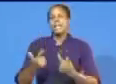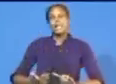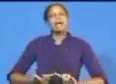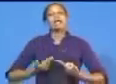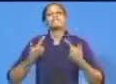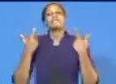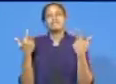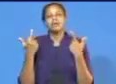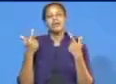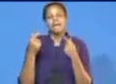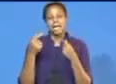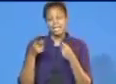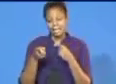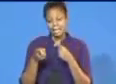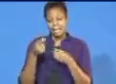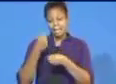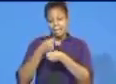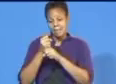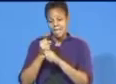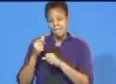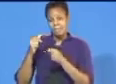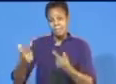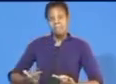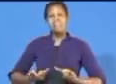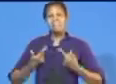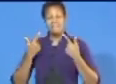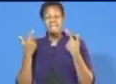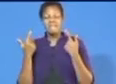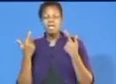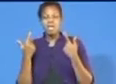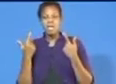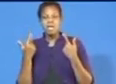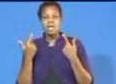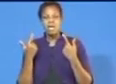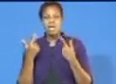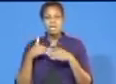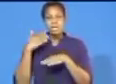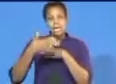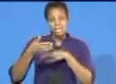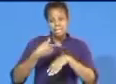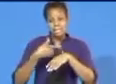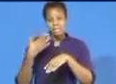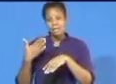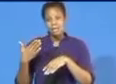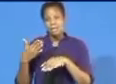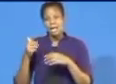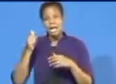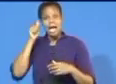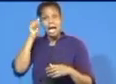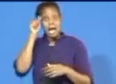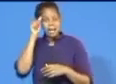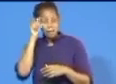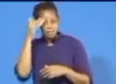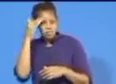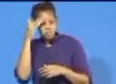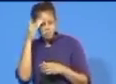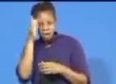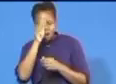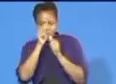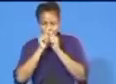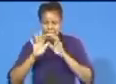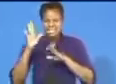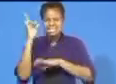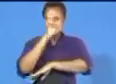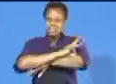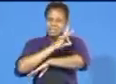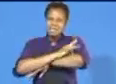of life, and He made him a living being. And the next thing that Adam knew was that God blessed the seventh day, and